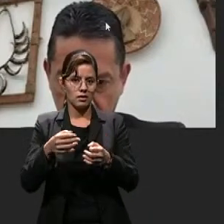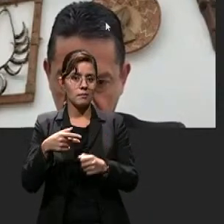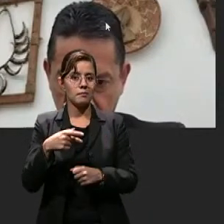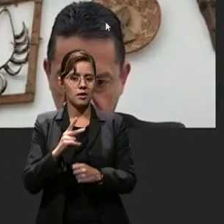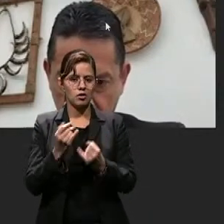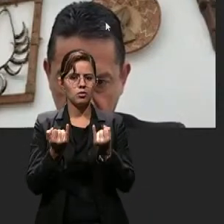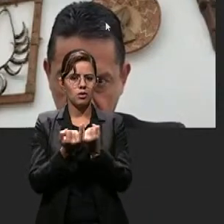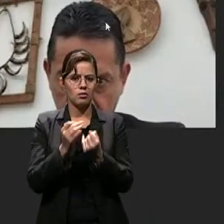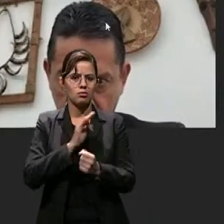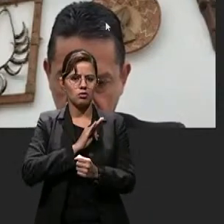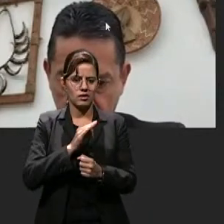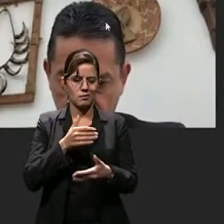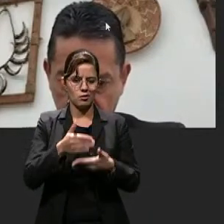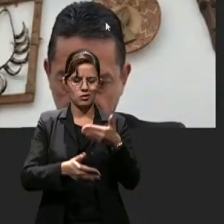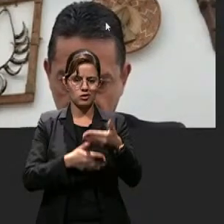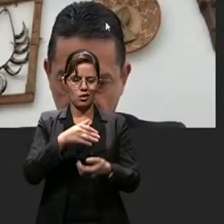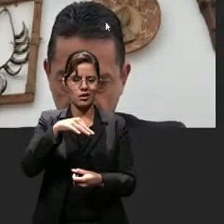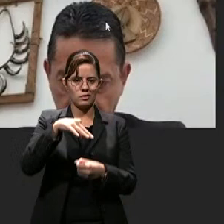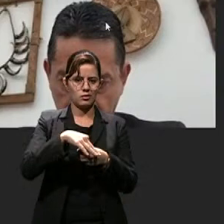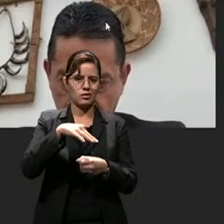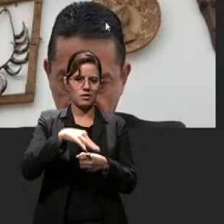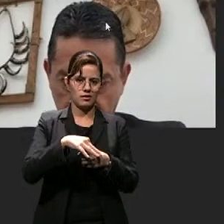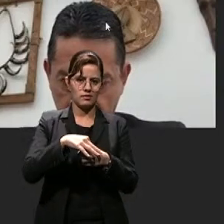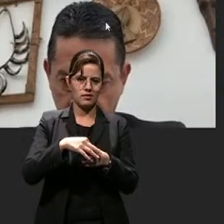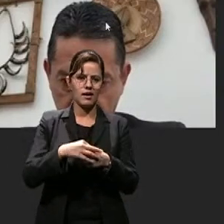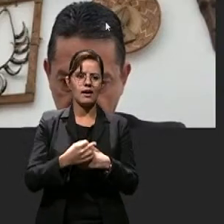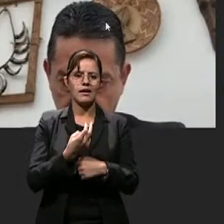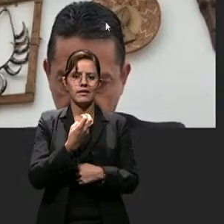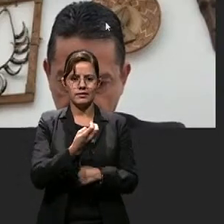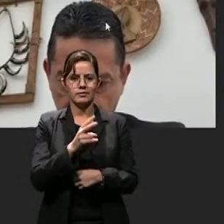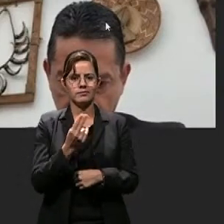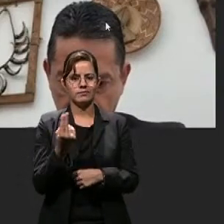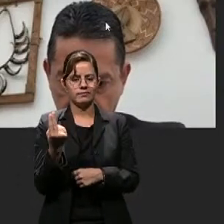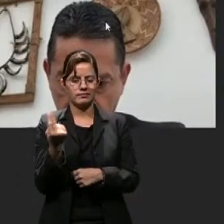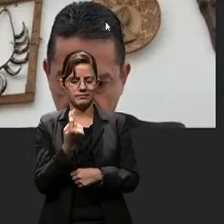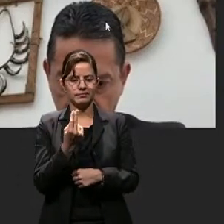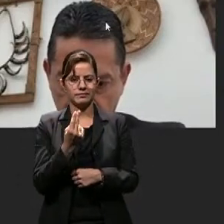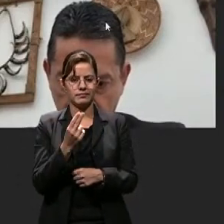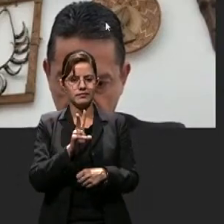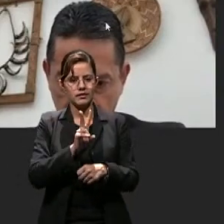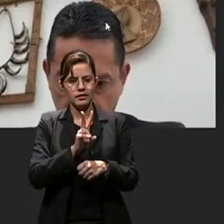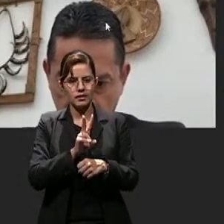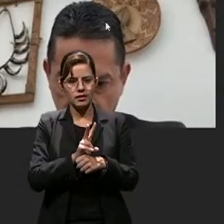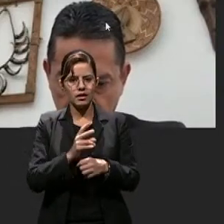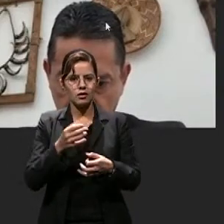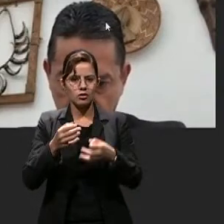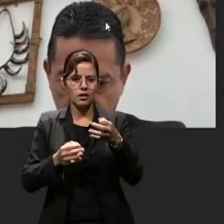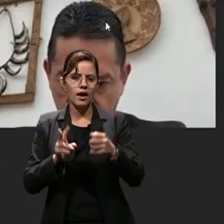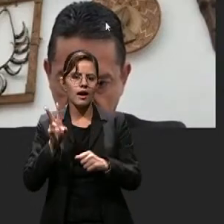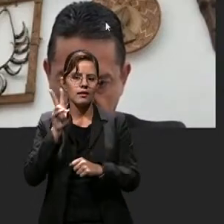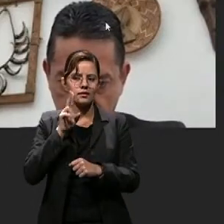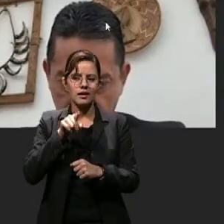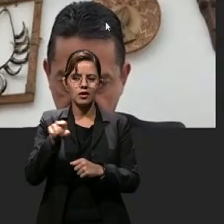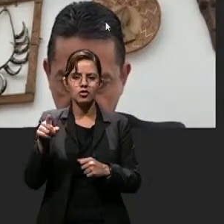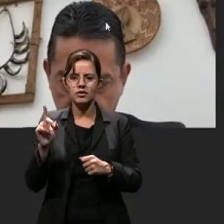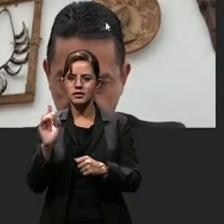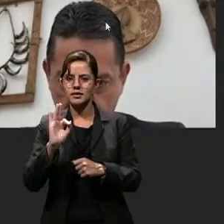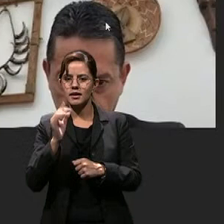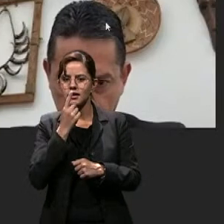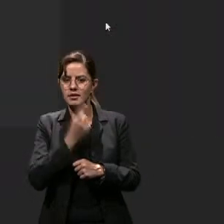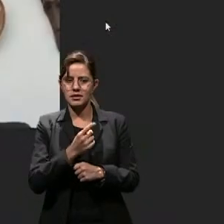we haven't talked about the judicialization of the electoral process and this process in which you